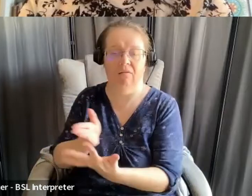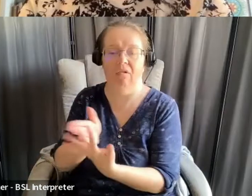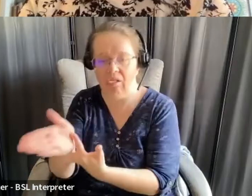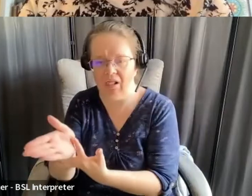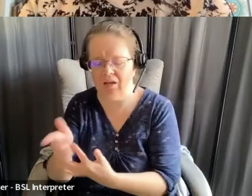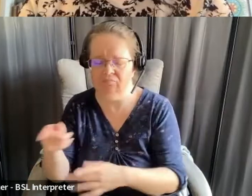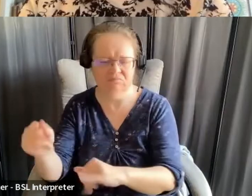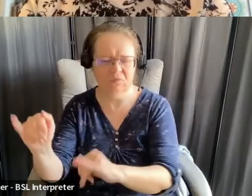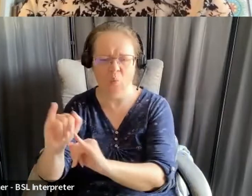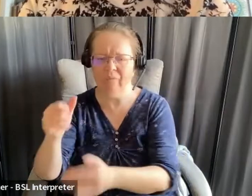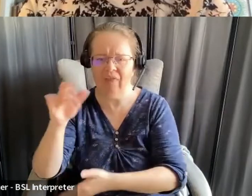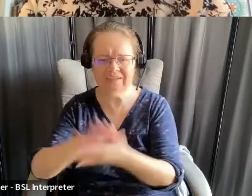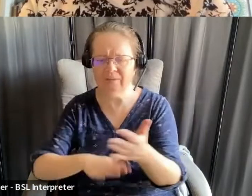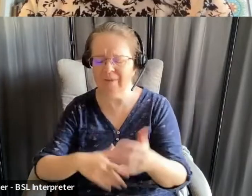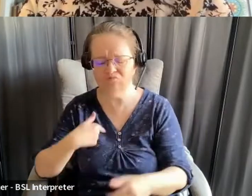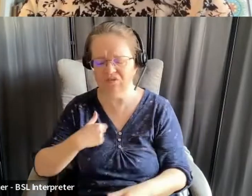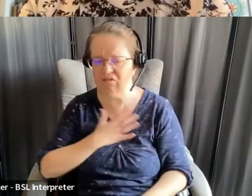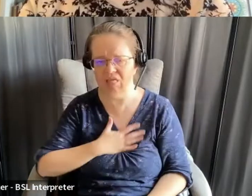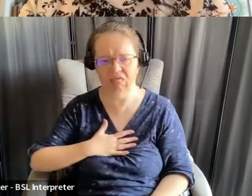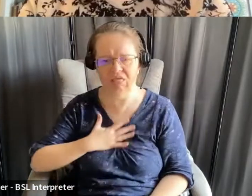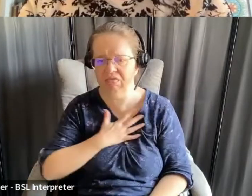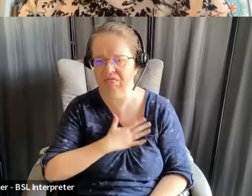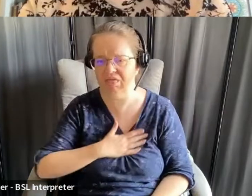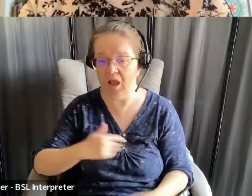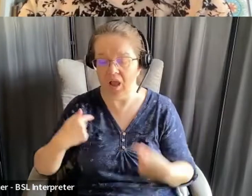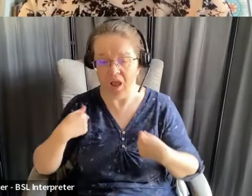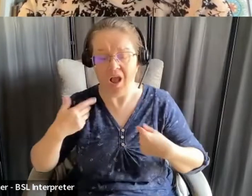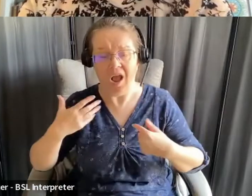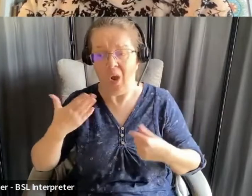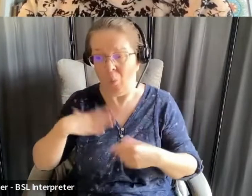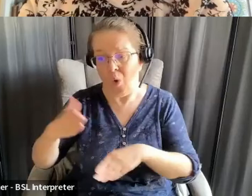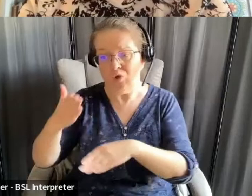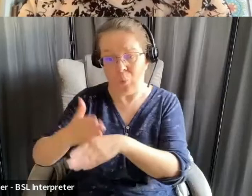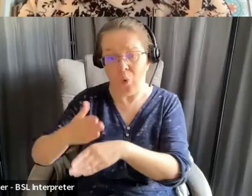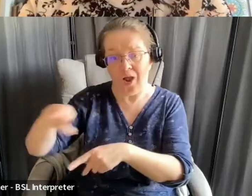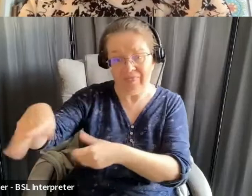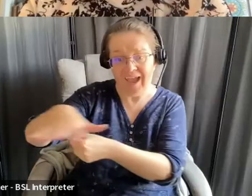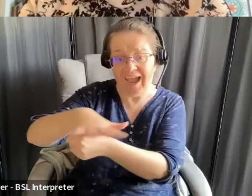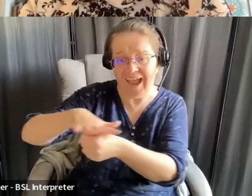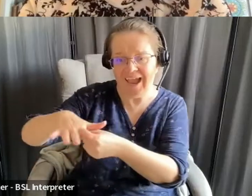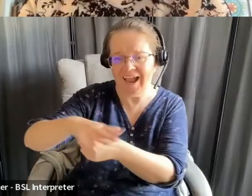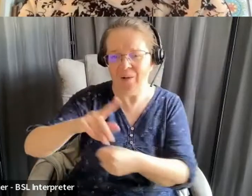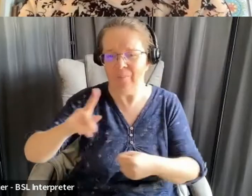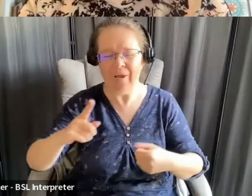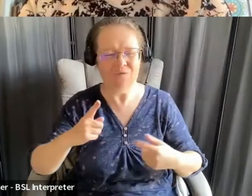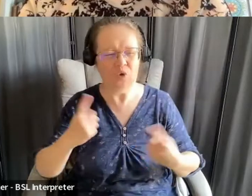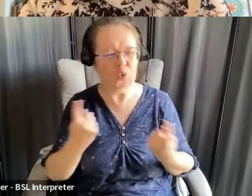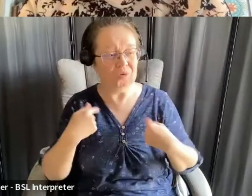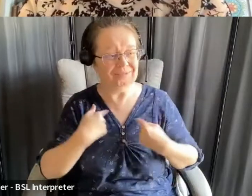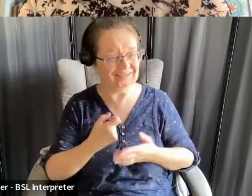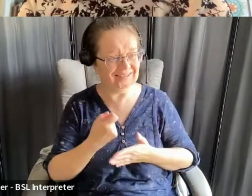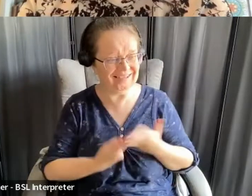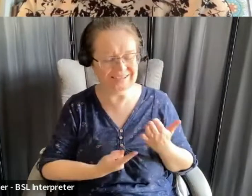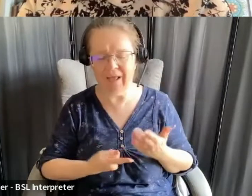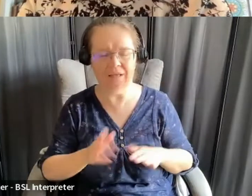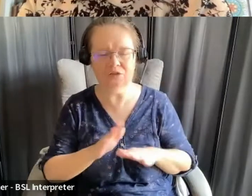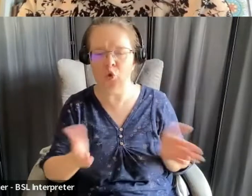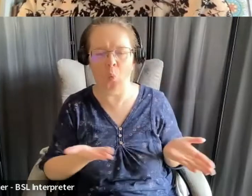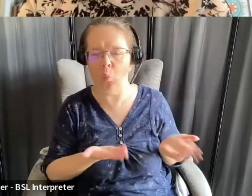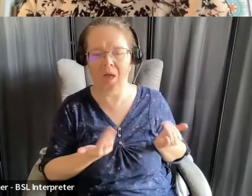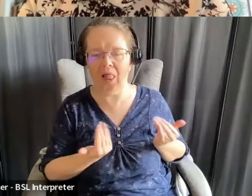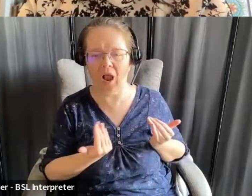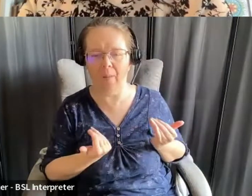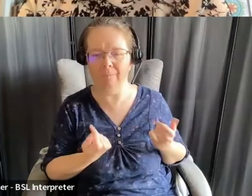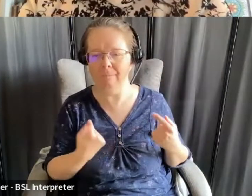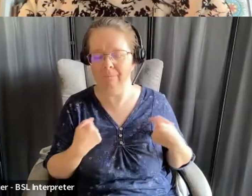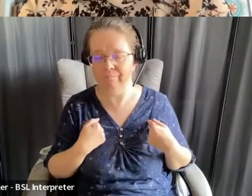horrible experience during it. I still want to be in that field, but don't feel people with disabilities are welcome there. And